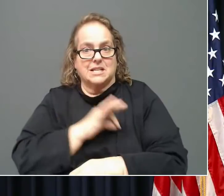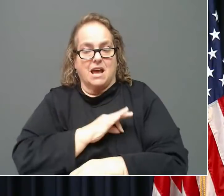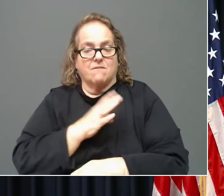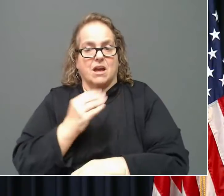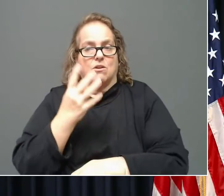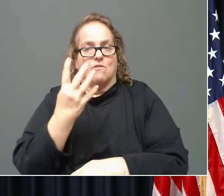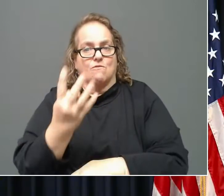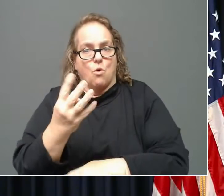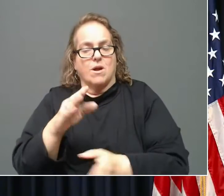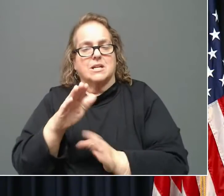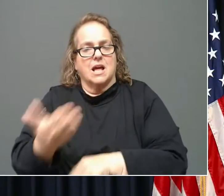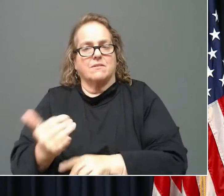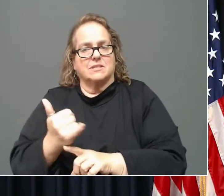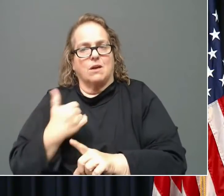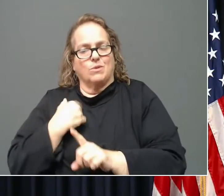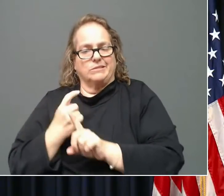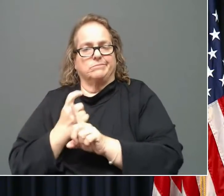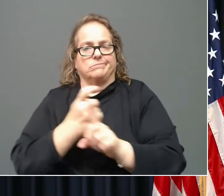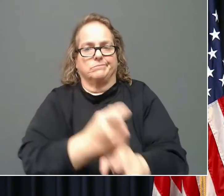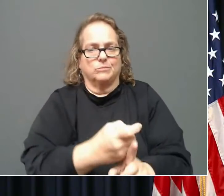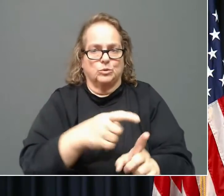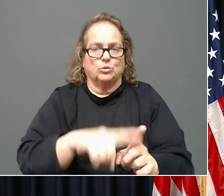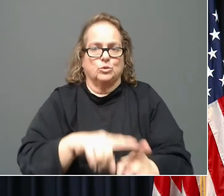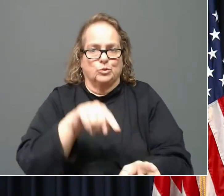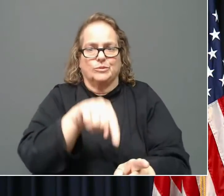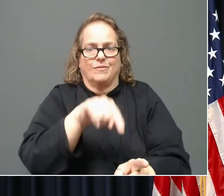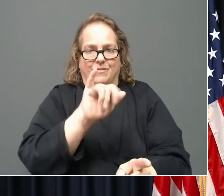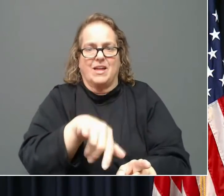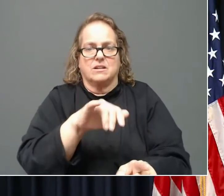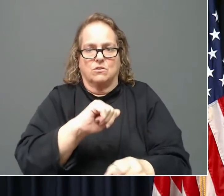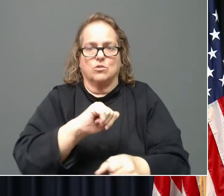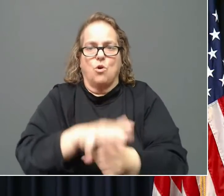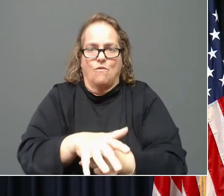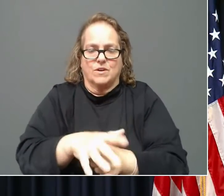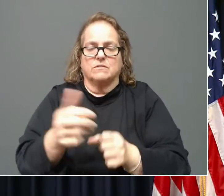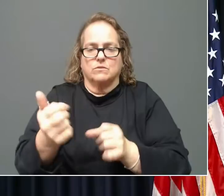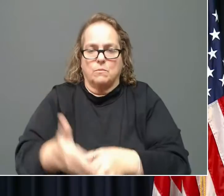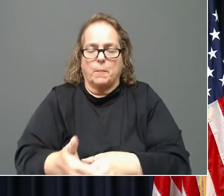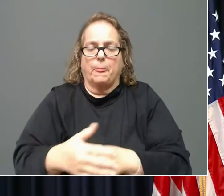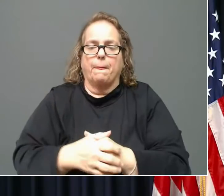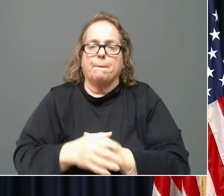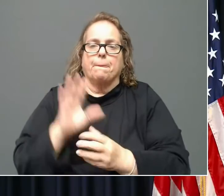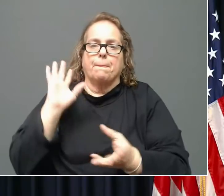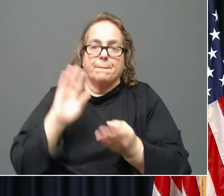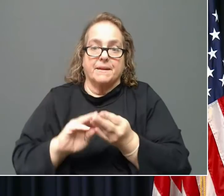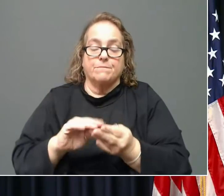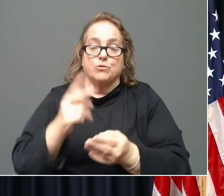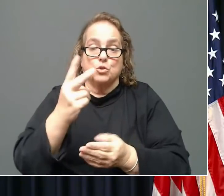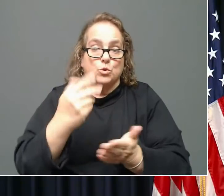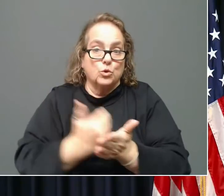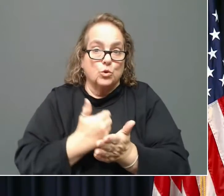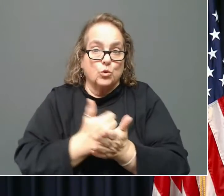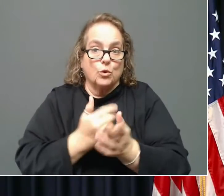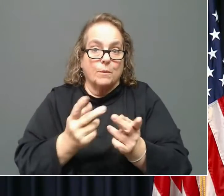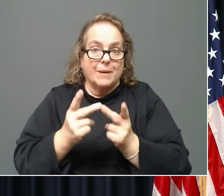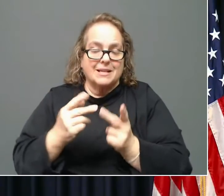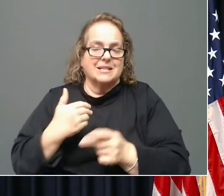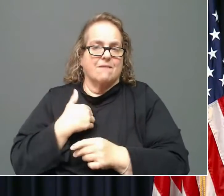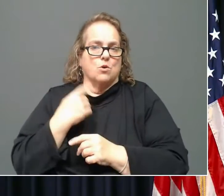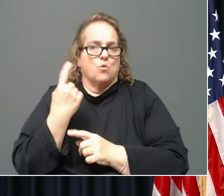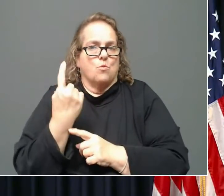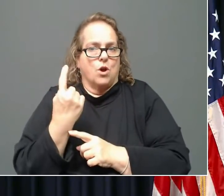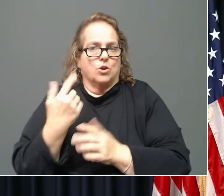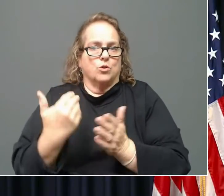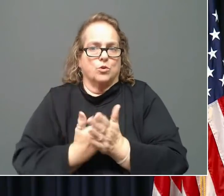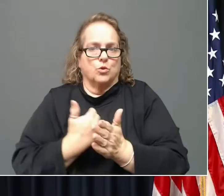now attribute to long-term care residents added to that total, 2 new facilities having at least 1 new